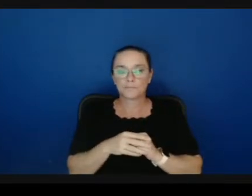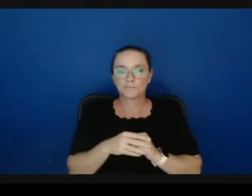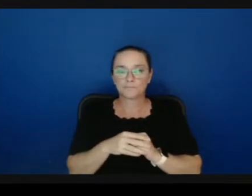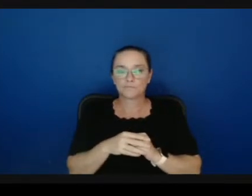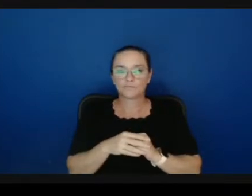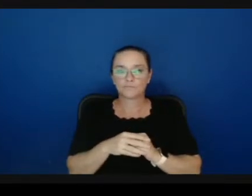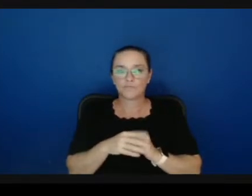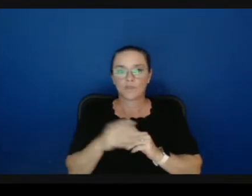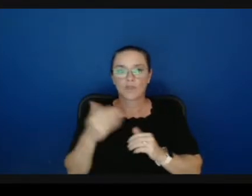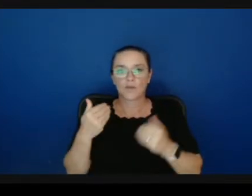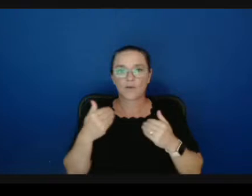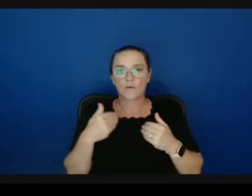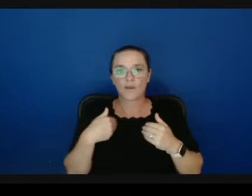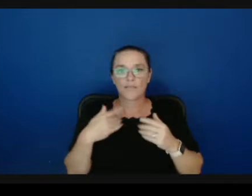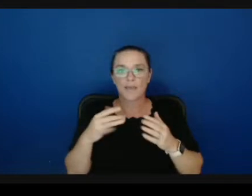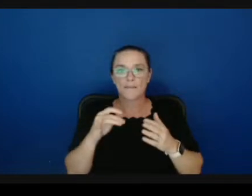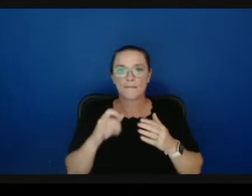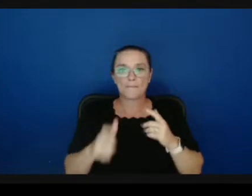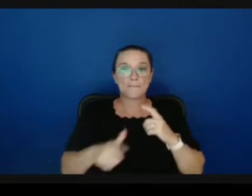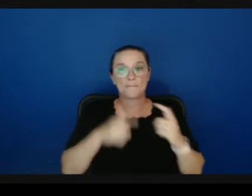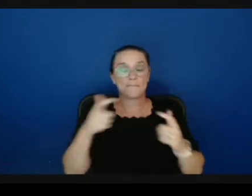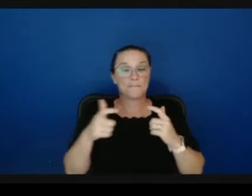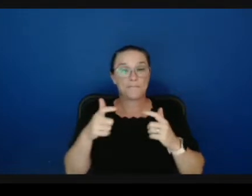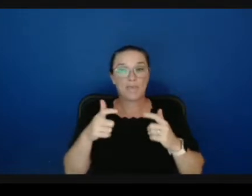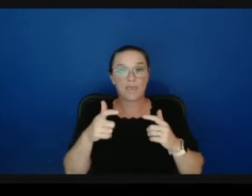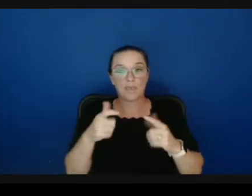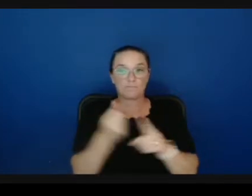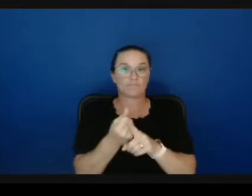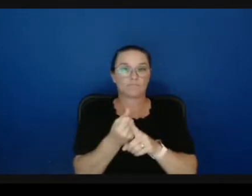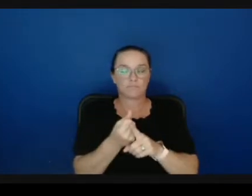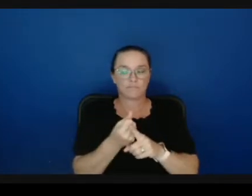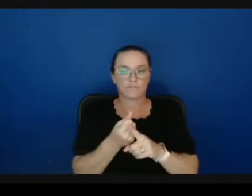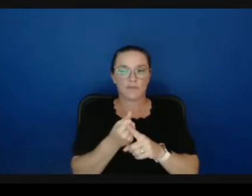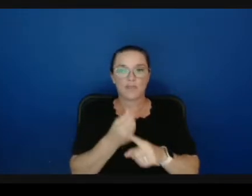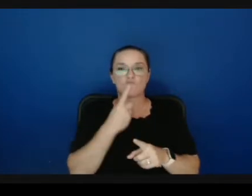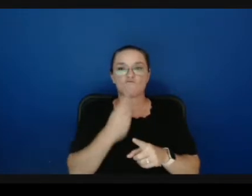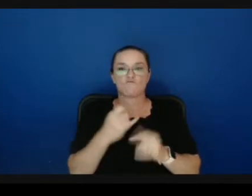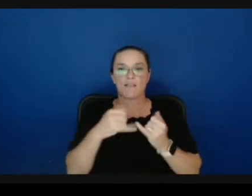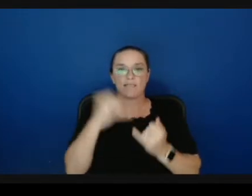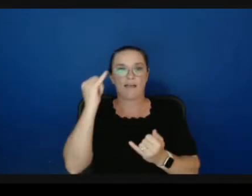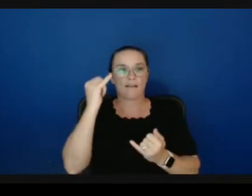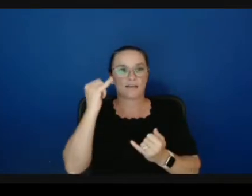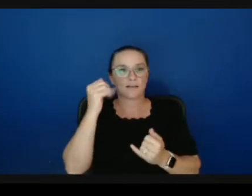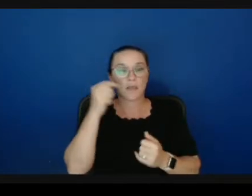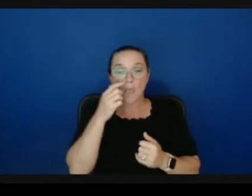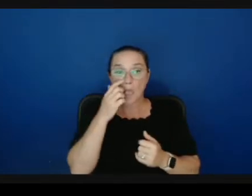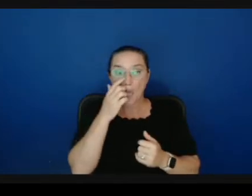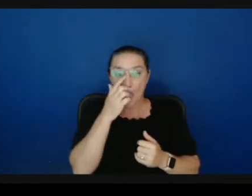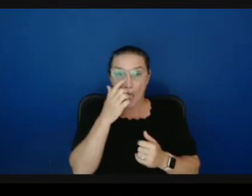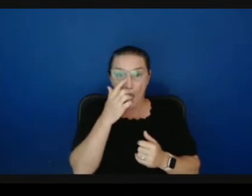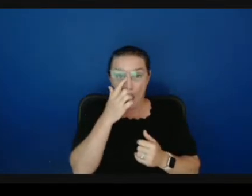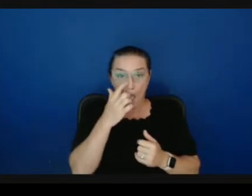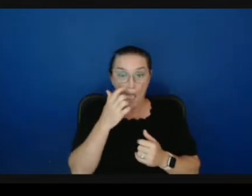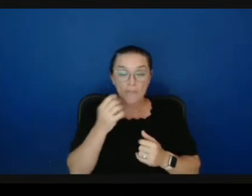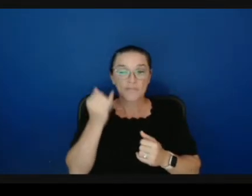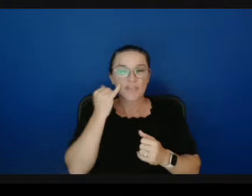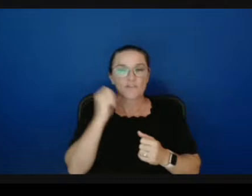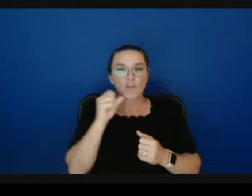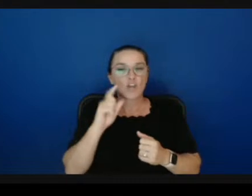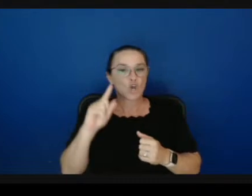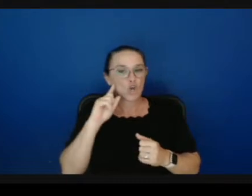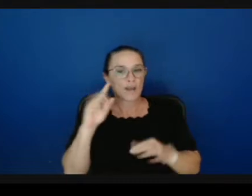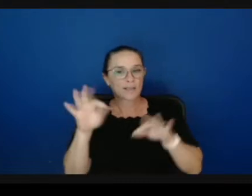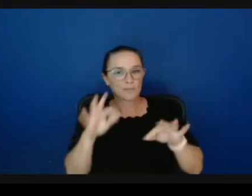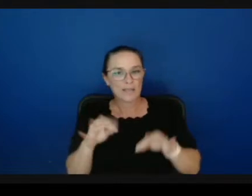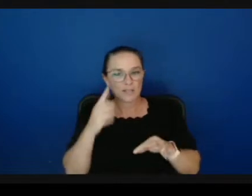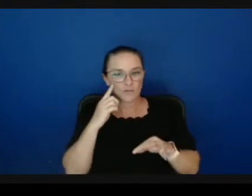big event shown as this red line offset. And so if you haven't watched us for a while and heard explanation of this particular